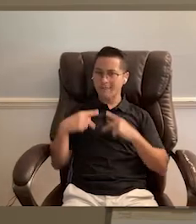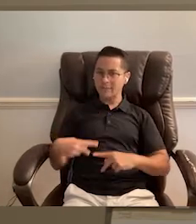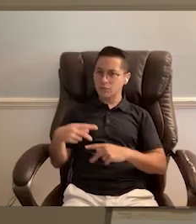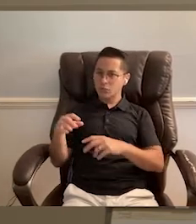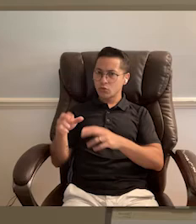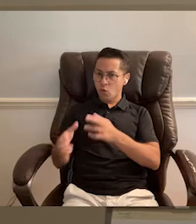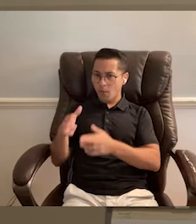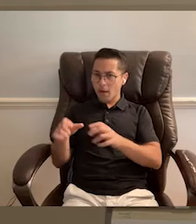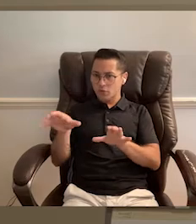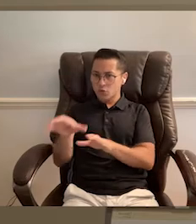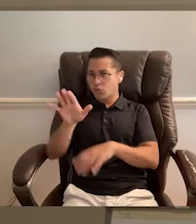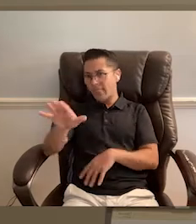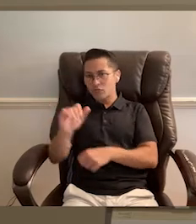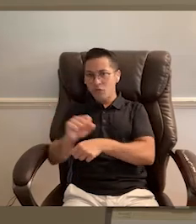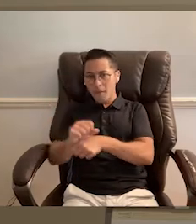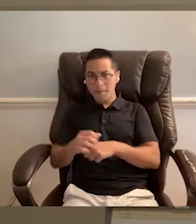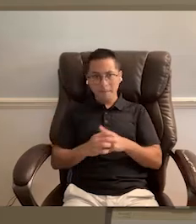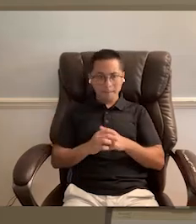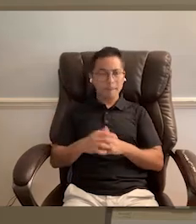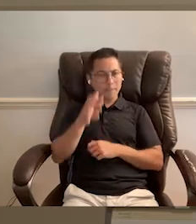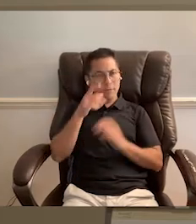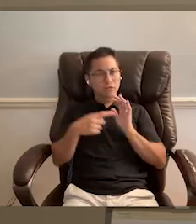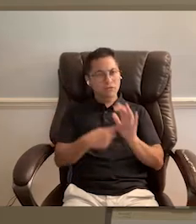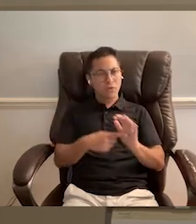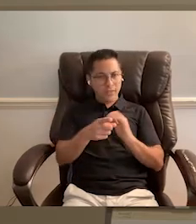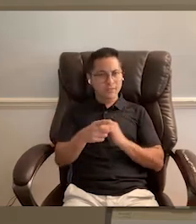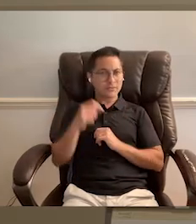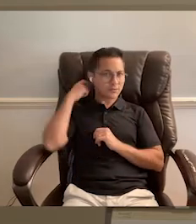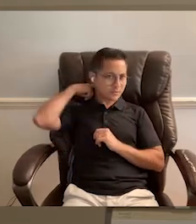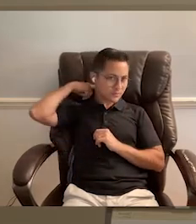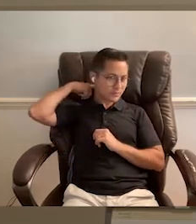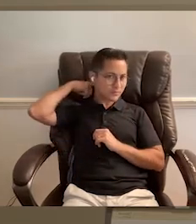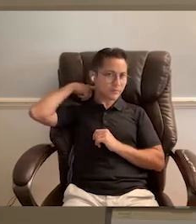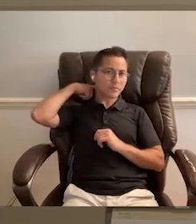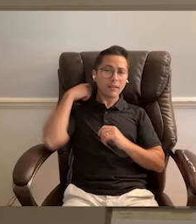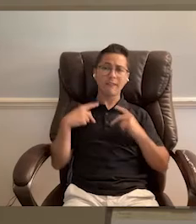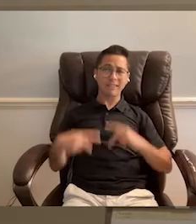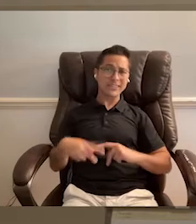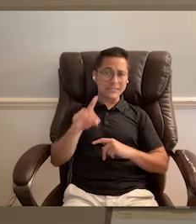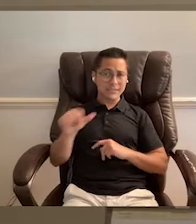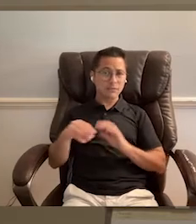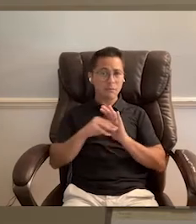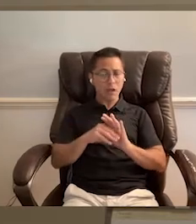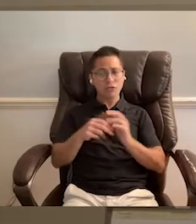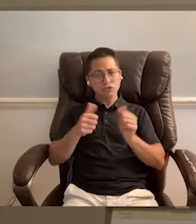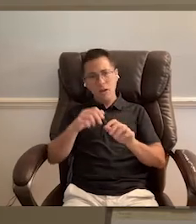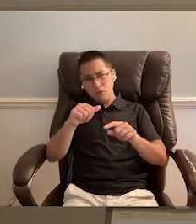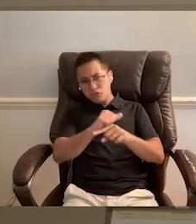controlling this robot with two handheld devices that can drive the robot and can control the hands and the grippers and everything.